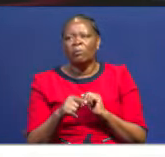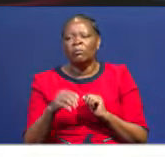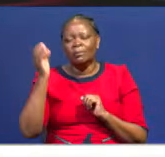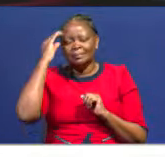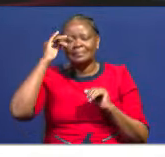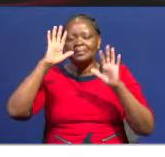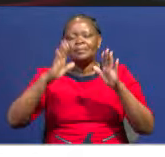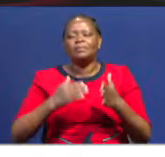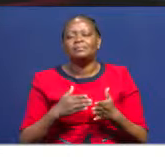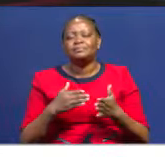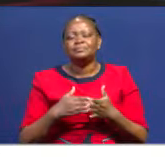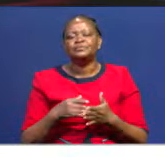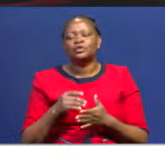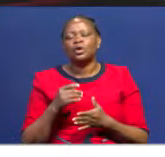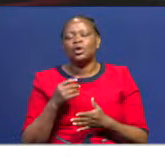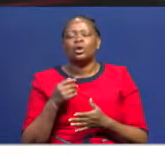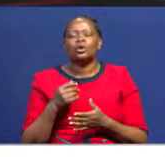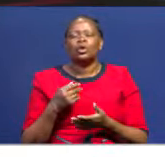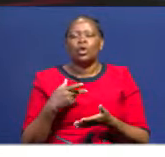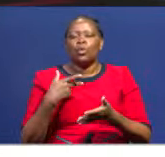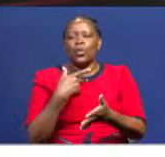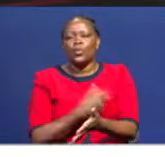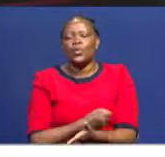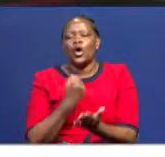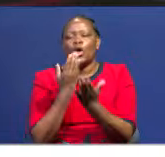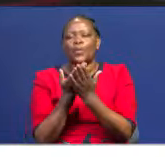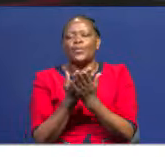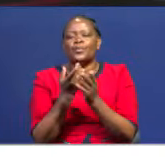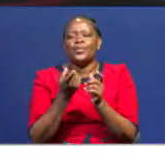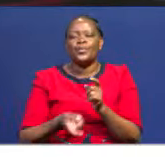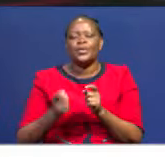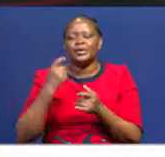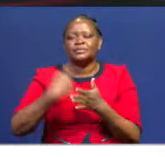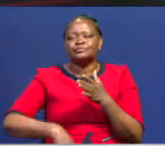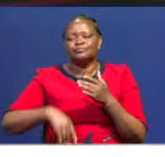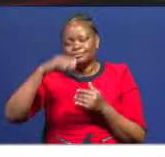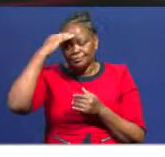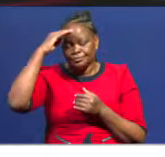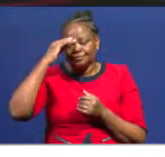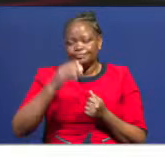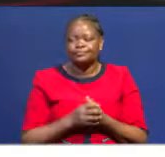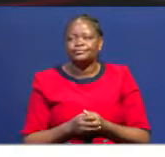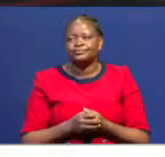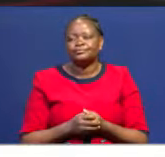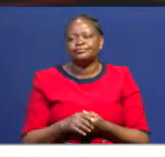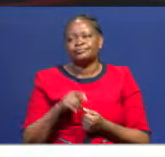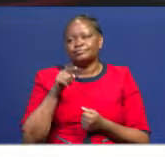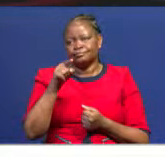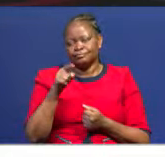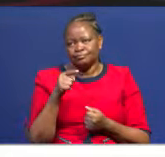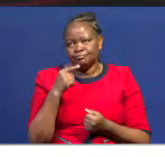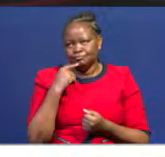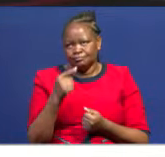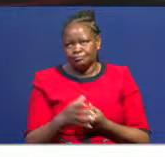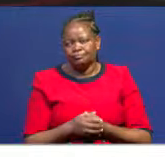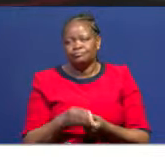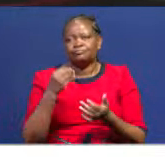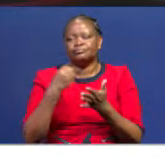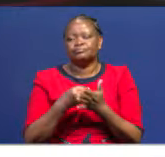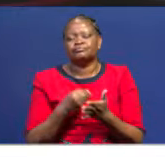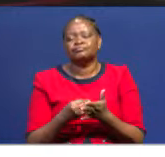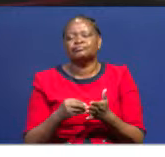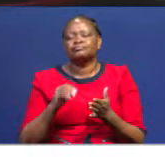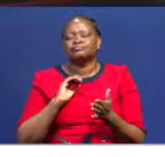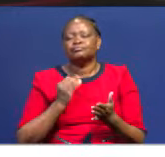campaign against drugs proposal to increase taxes on alcohol. The Alcohol Association told the Finance and Planning Committee of